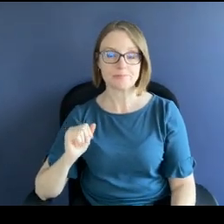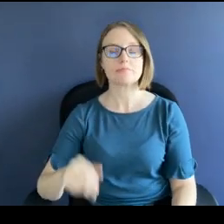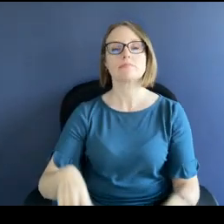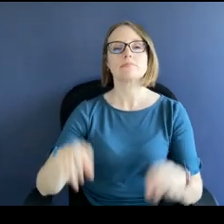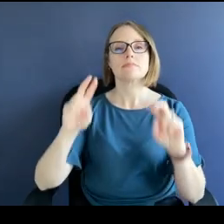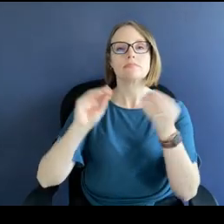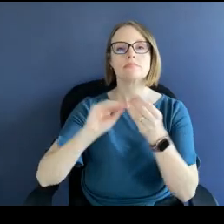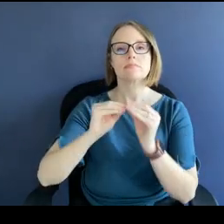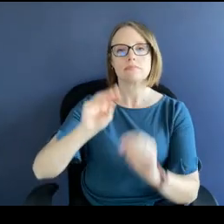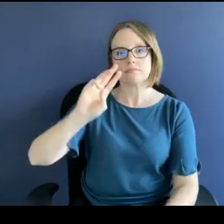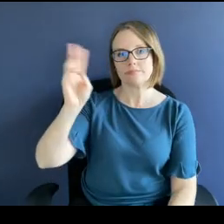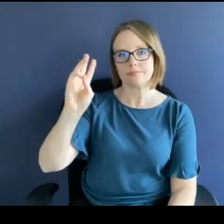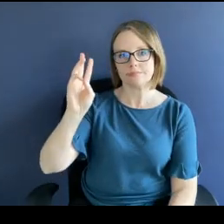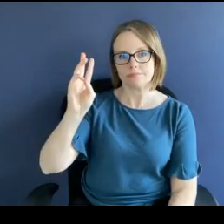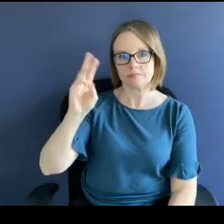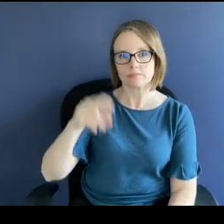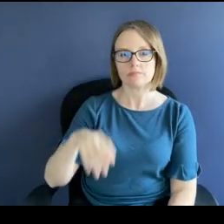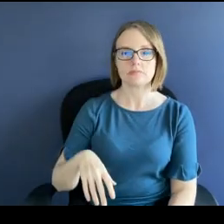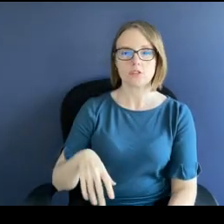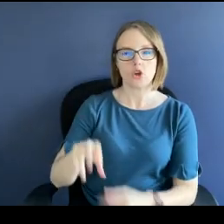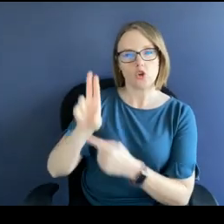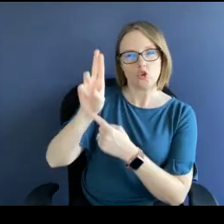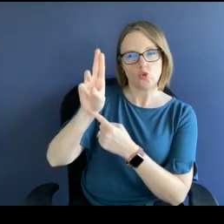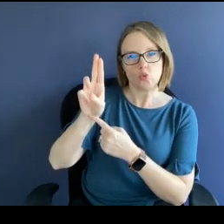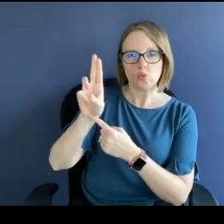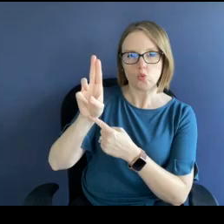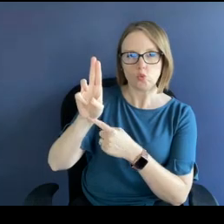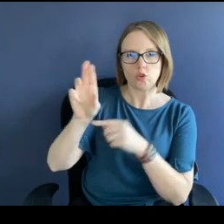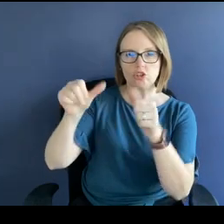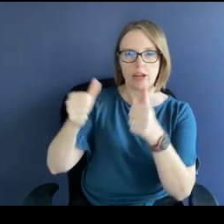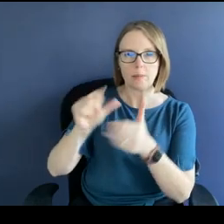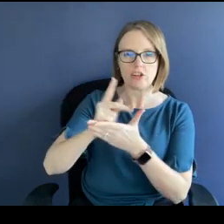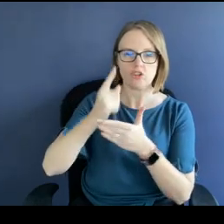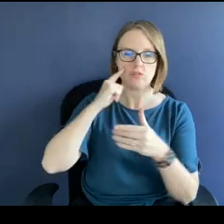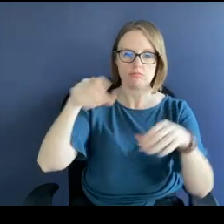Topic 6, U-shaped kitchens.